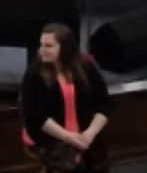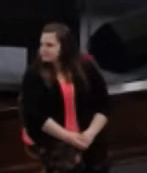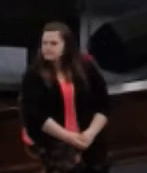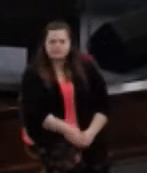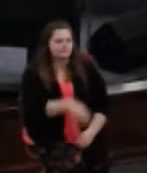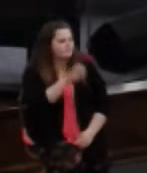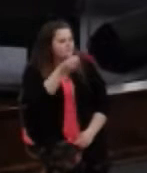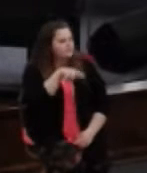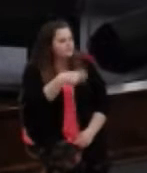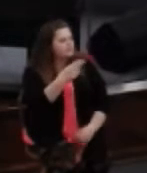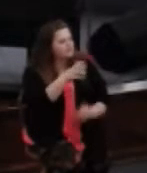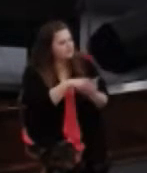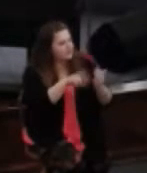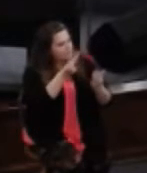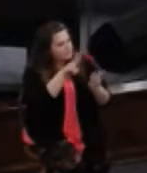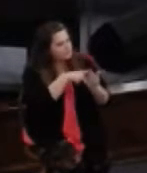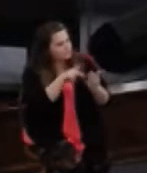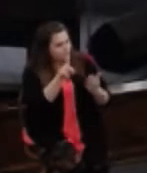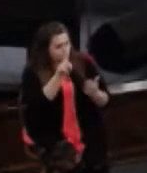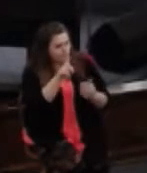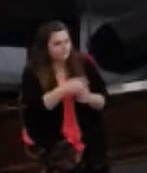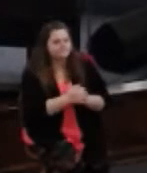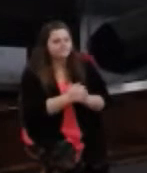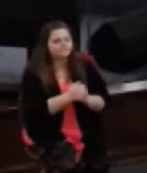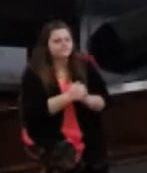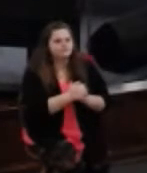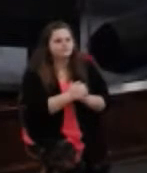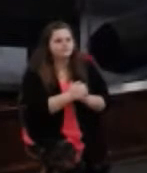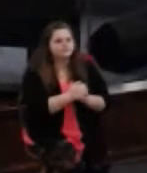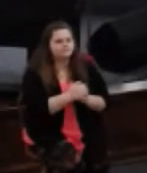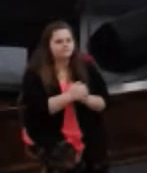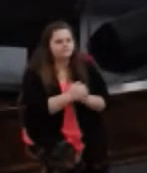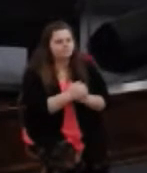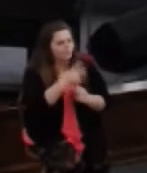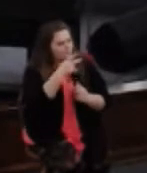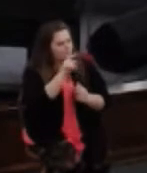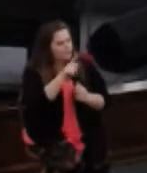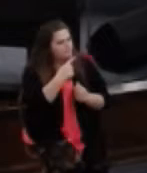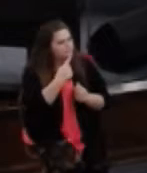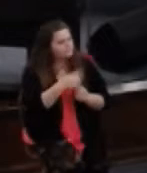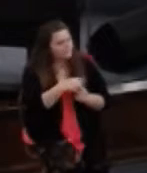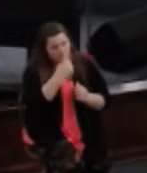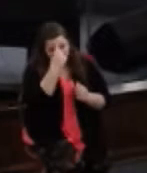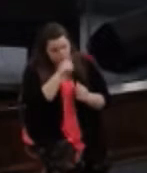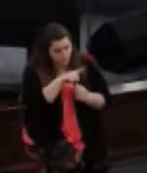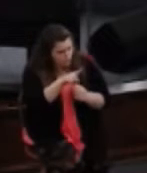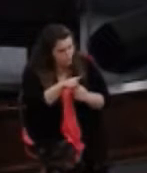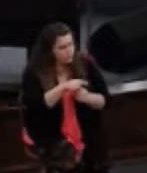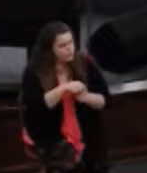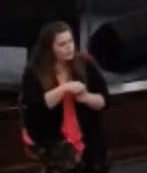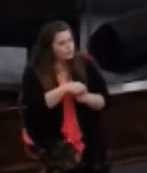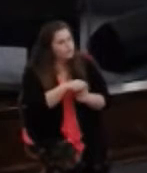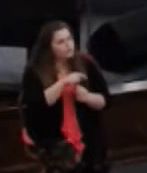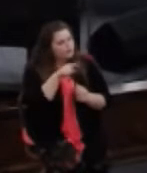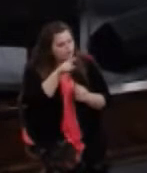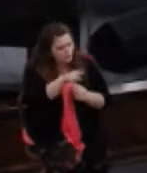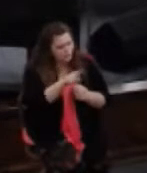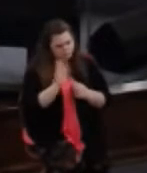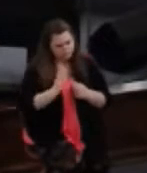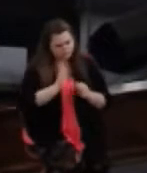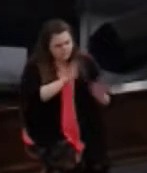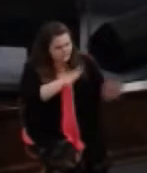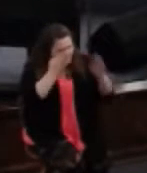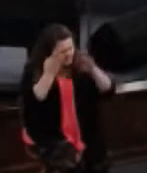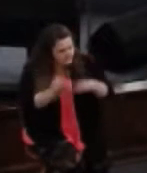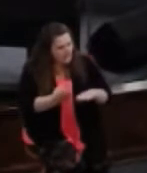Ephesians chapter 2, starting with verse 1. Paul writes this, "As for you, you were dead